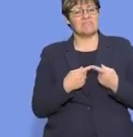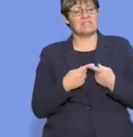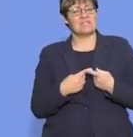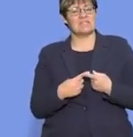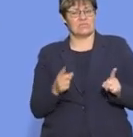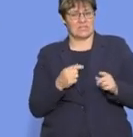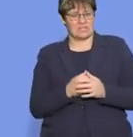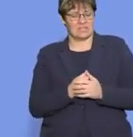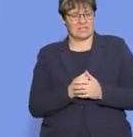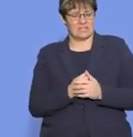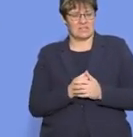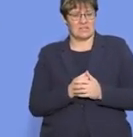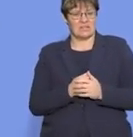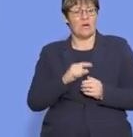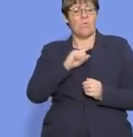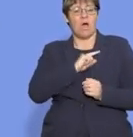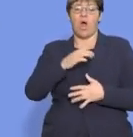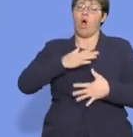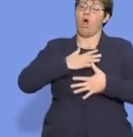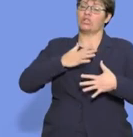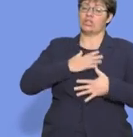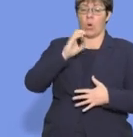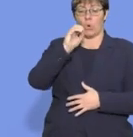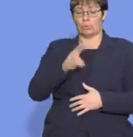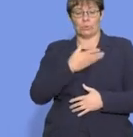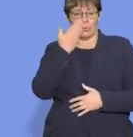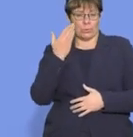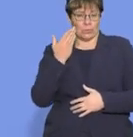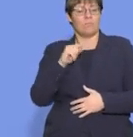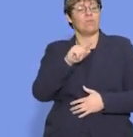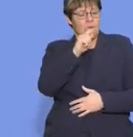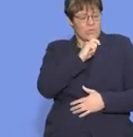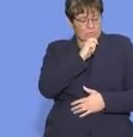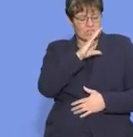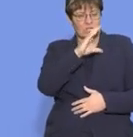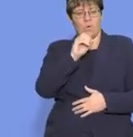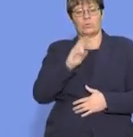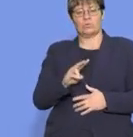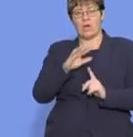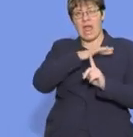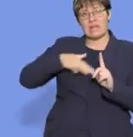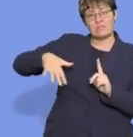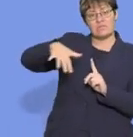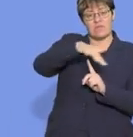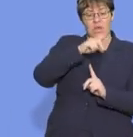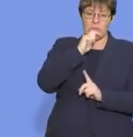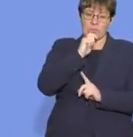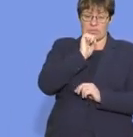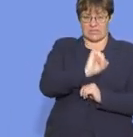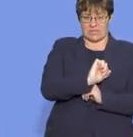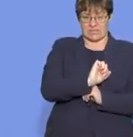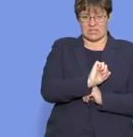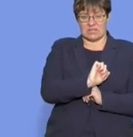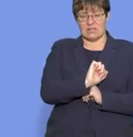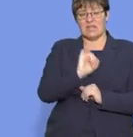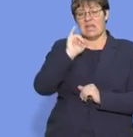very different because there wasn't any oxygen. So they used carbon dioxide from the atmosphere